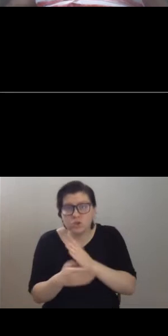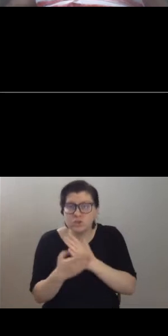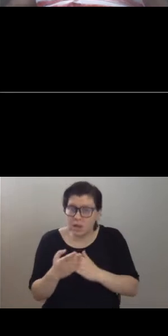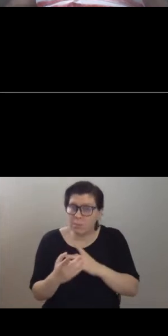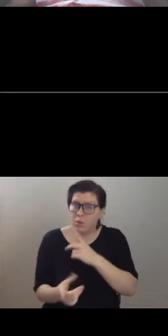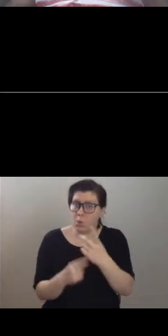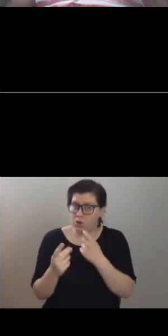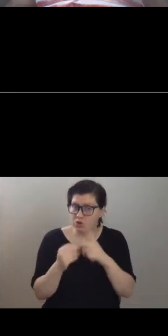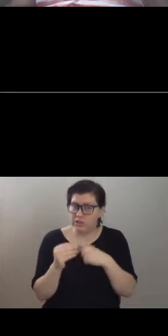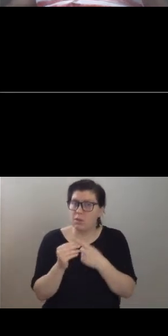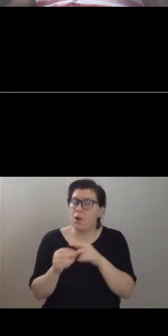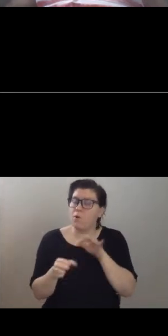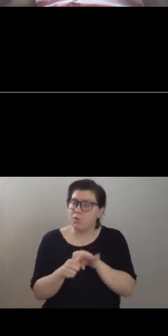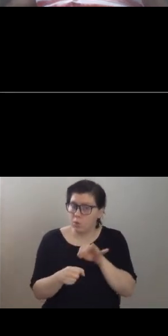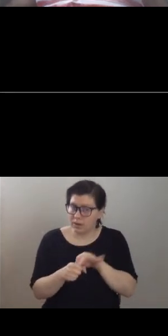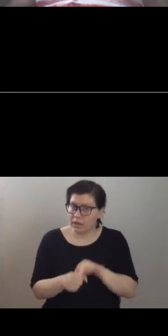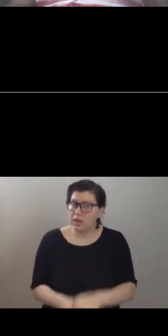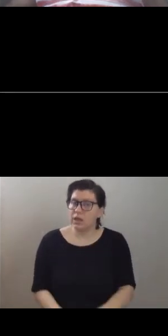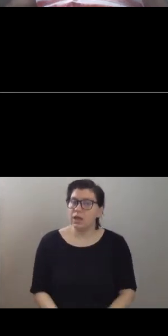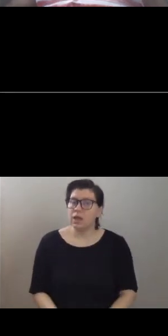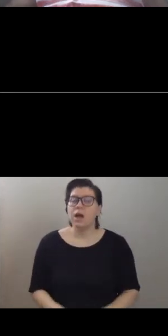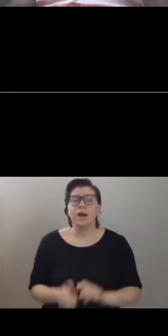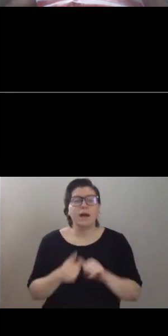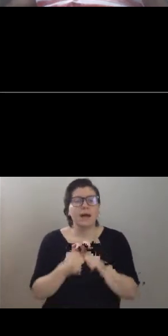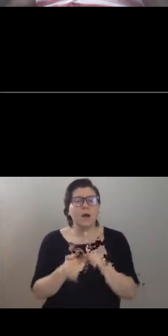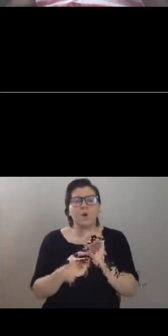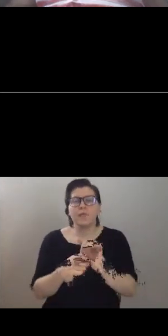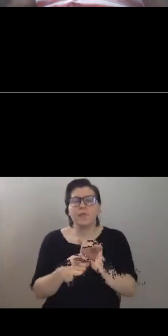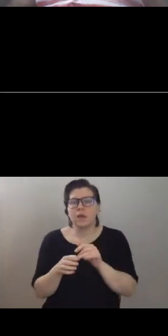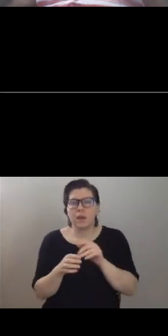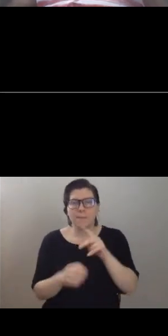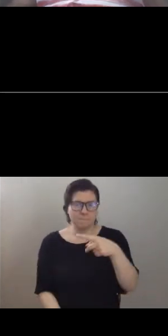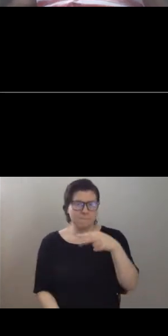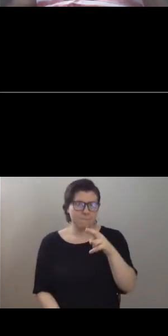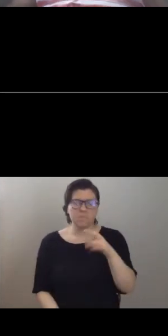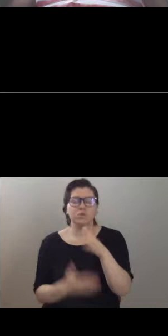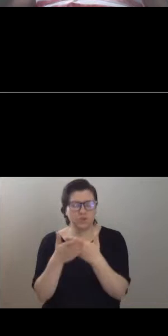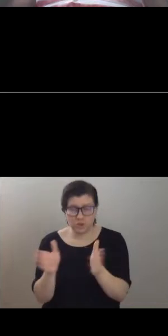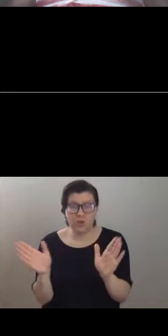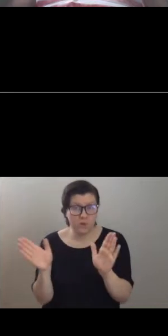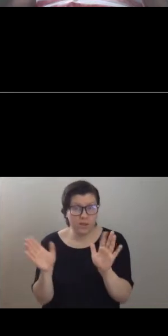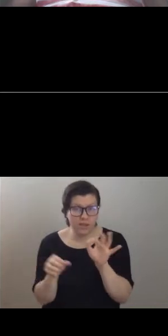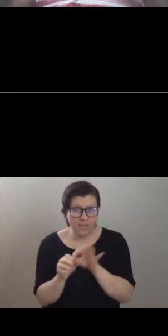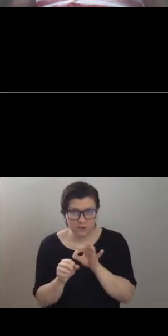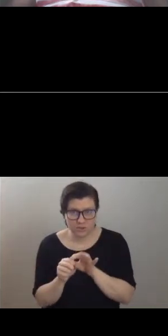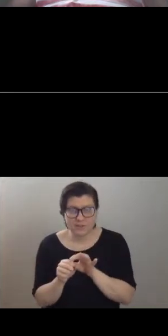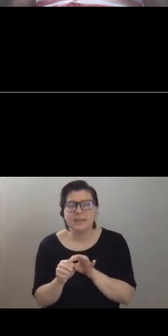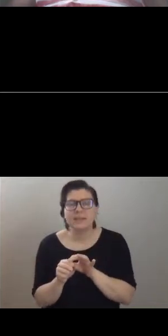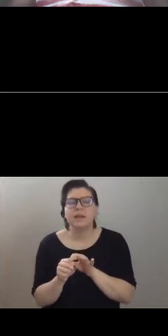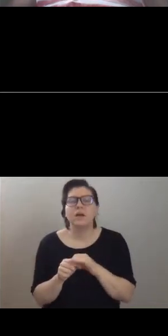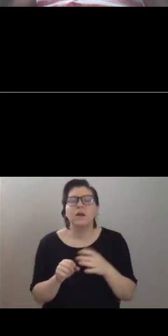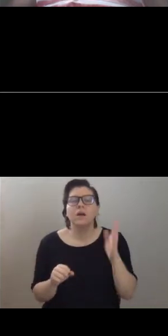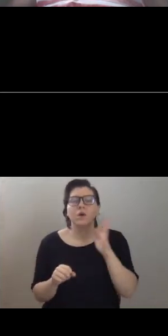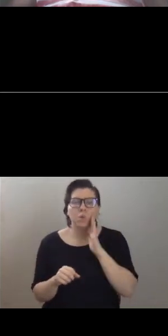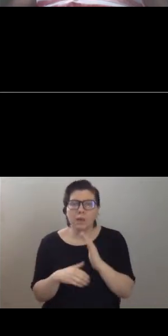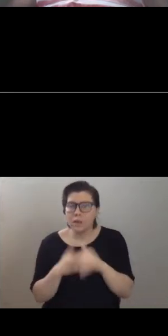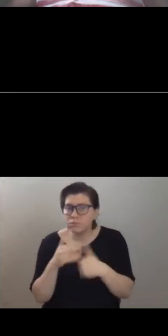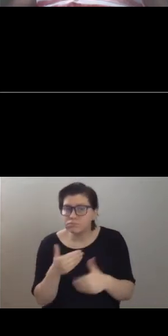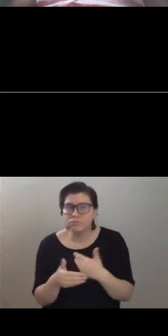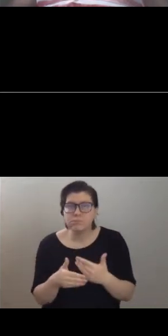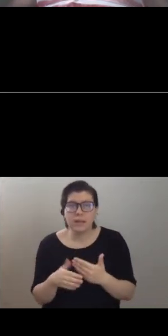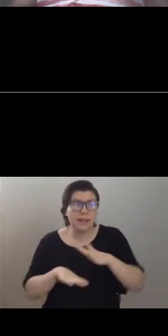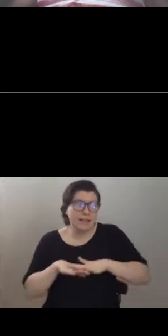and how the primary election, the general election is going to go at least until